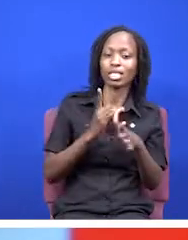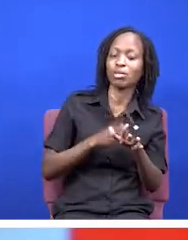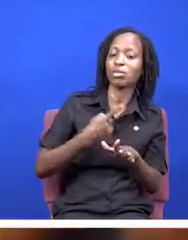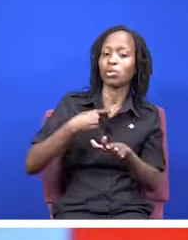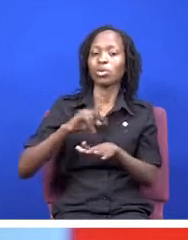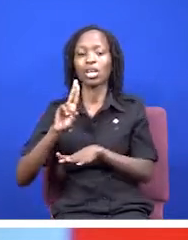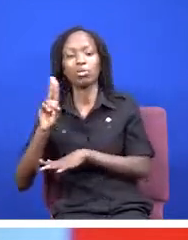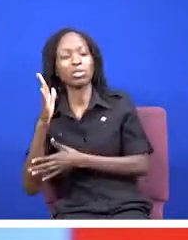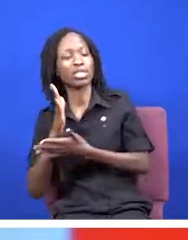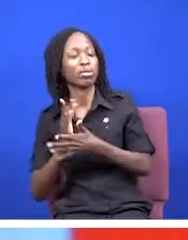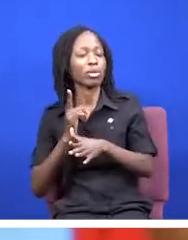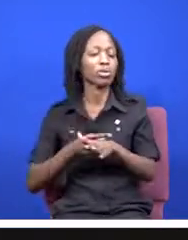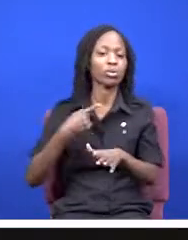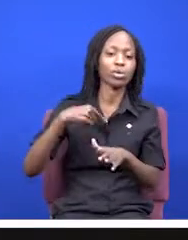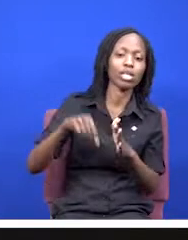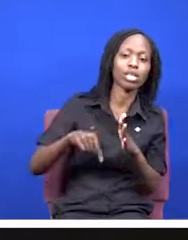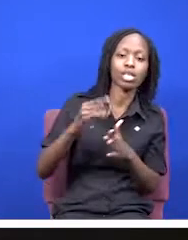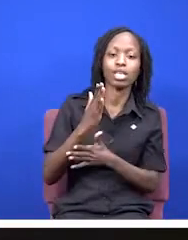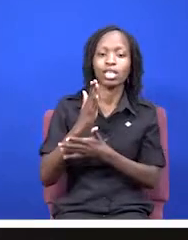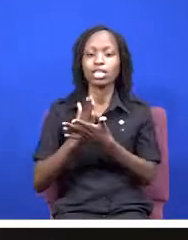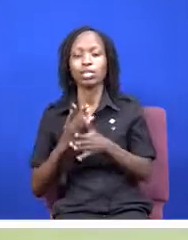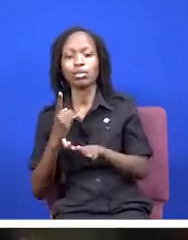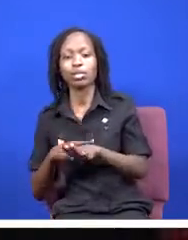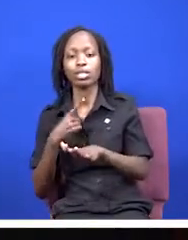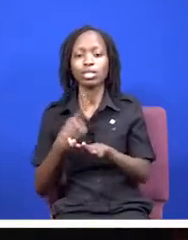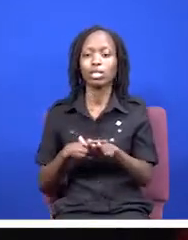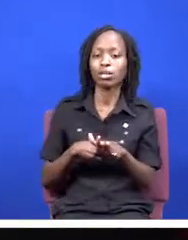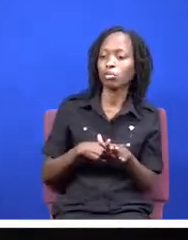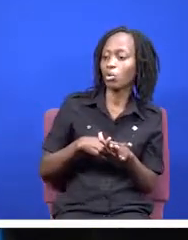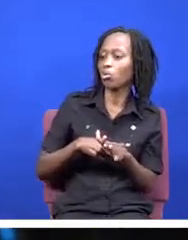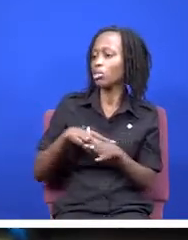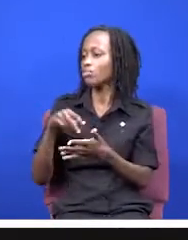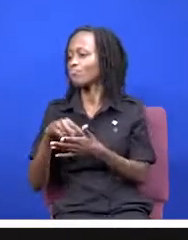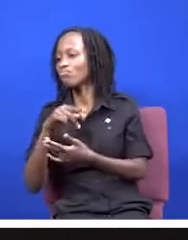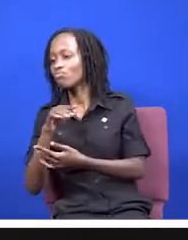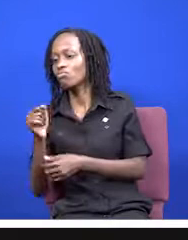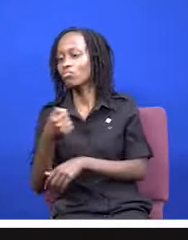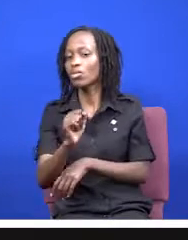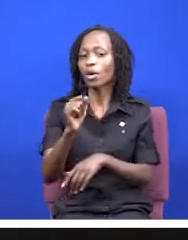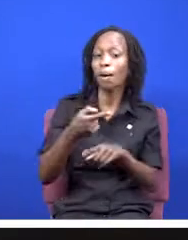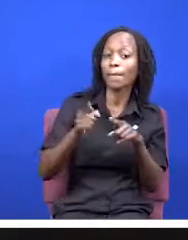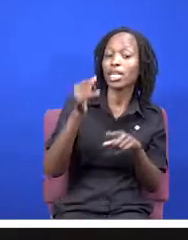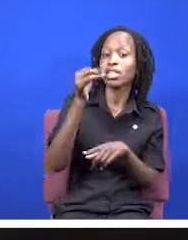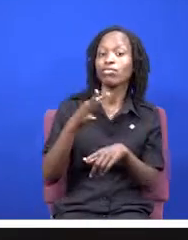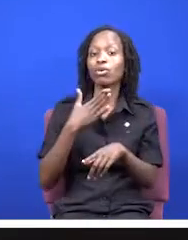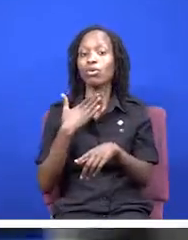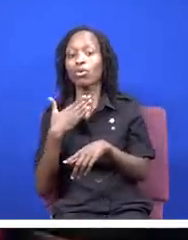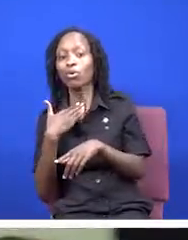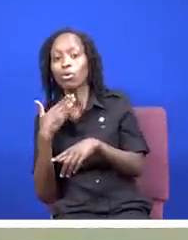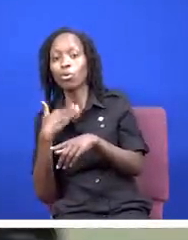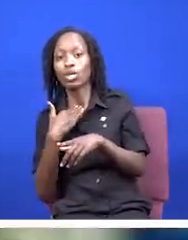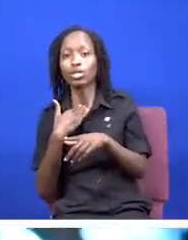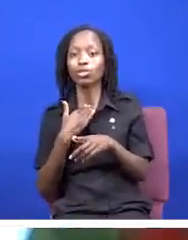Sometimes we're up, sometimes we're down. Sometimes our heads are just spinning all around. But if you wanna